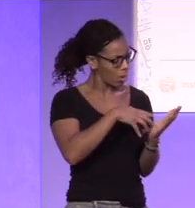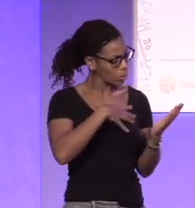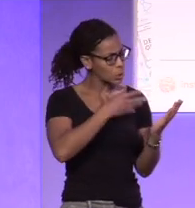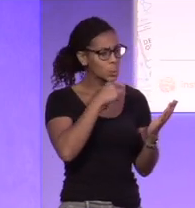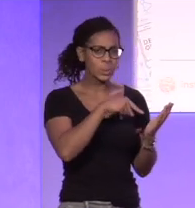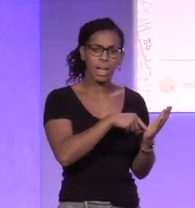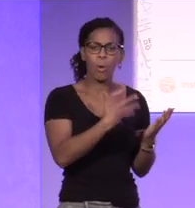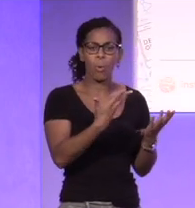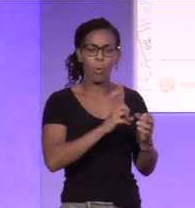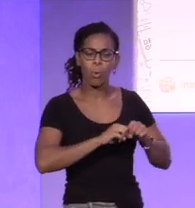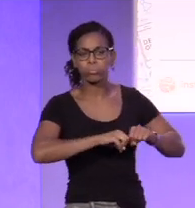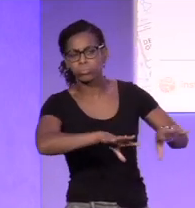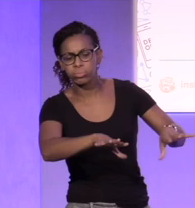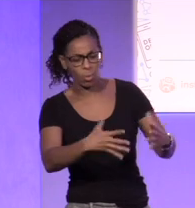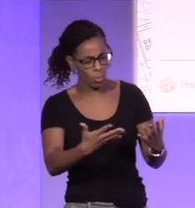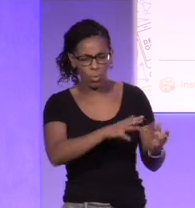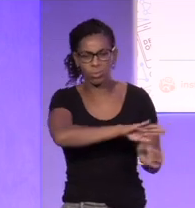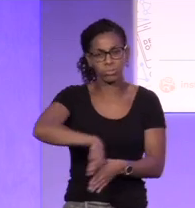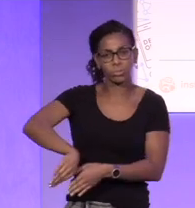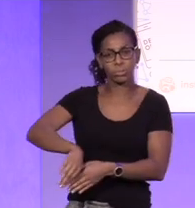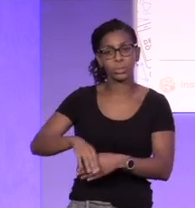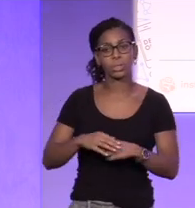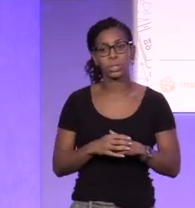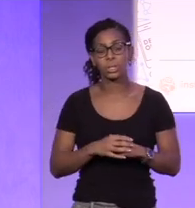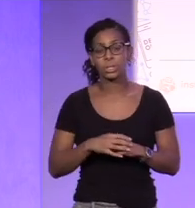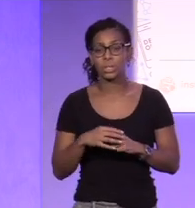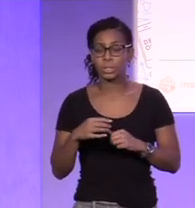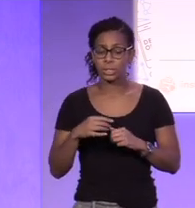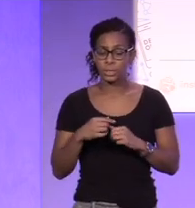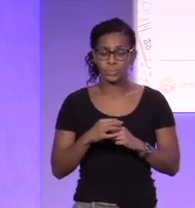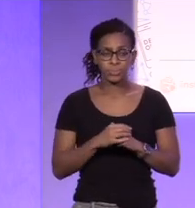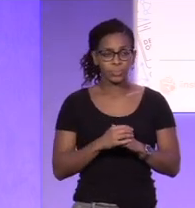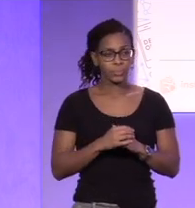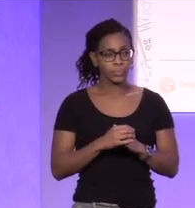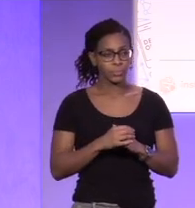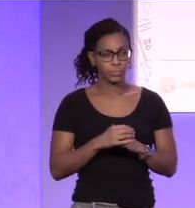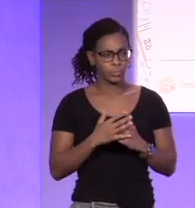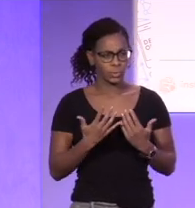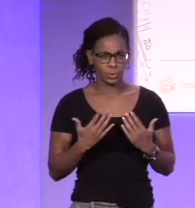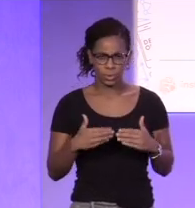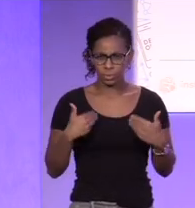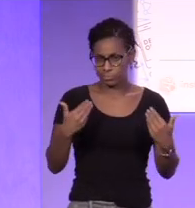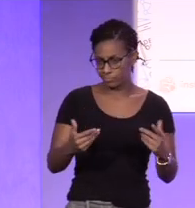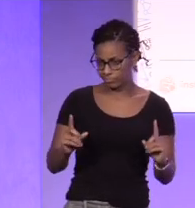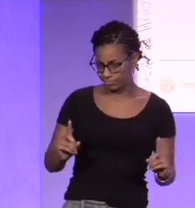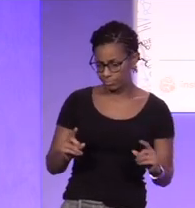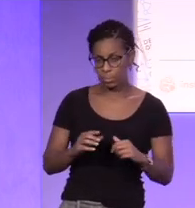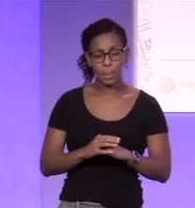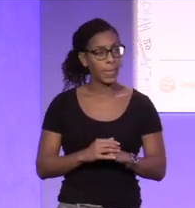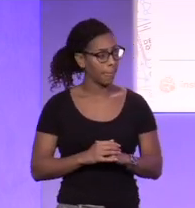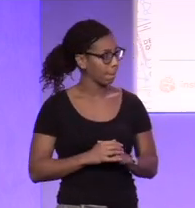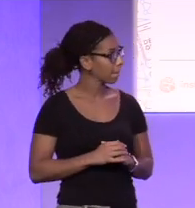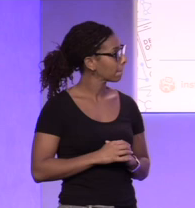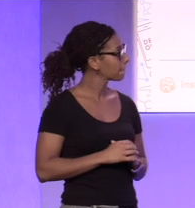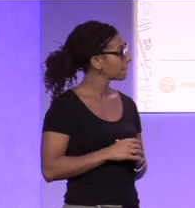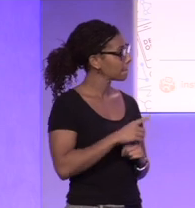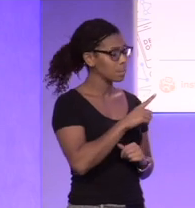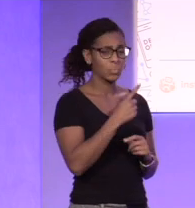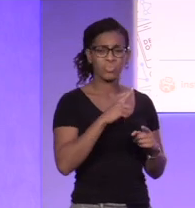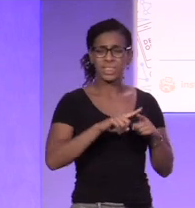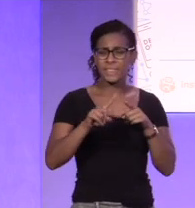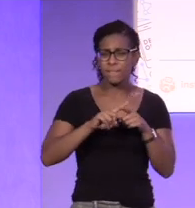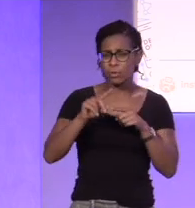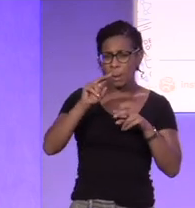giving them informed consent. So where do we go from here then? We've started to capture all of these metrics.